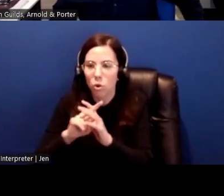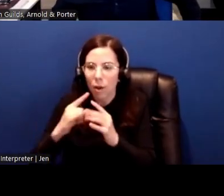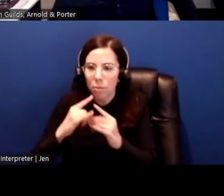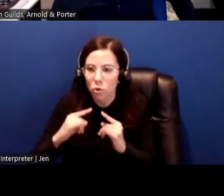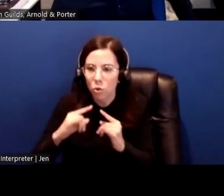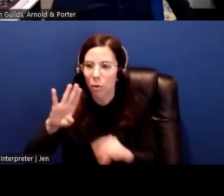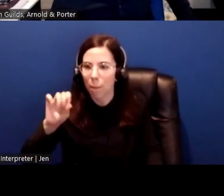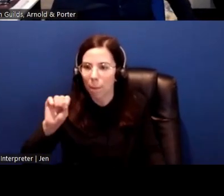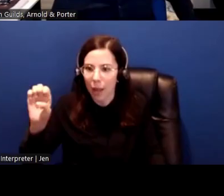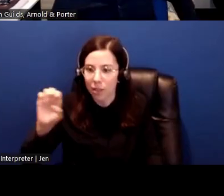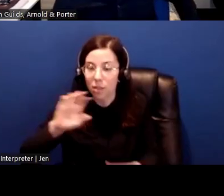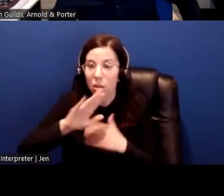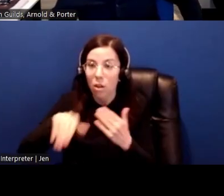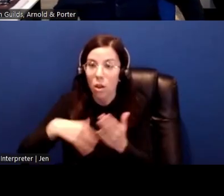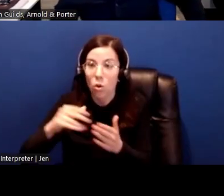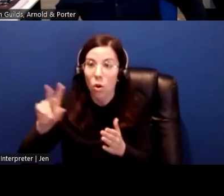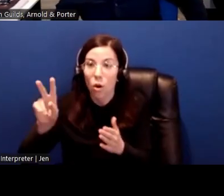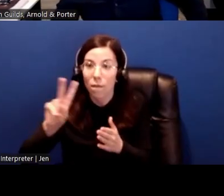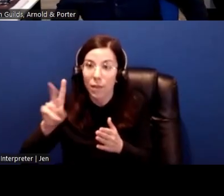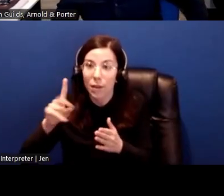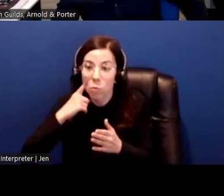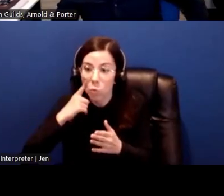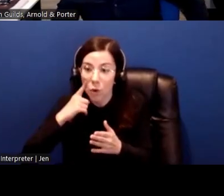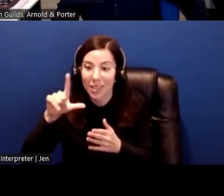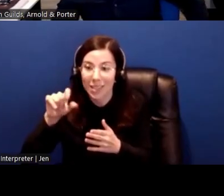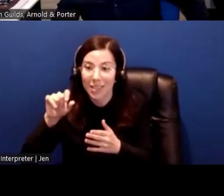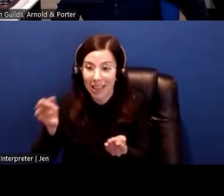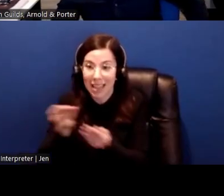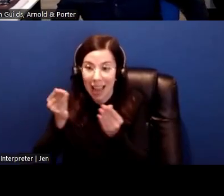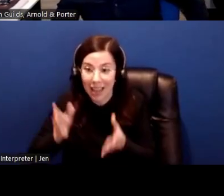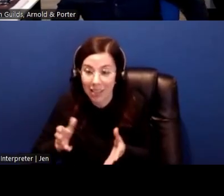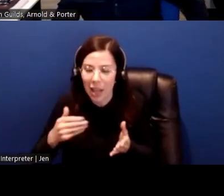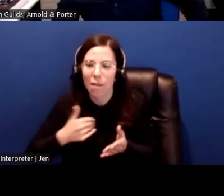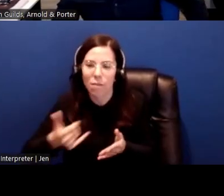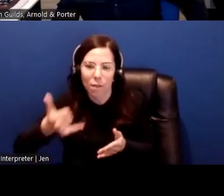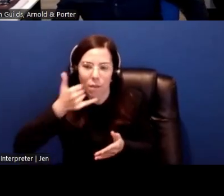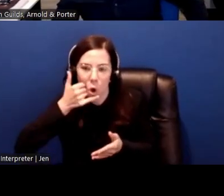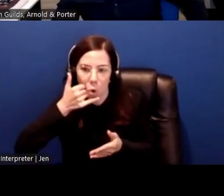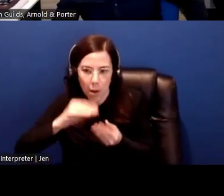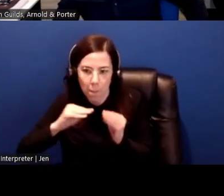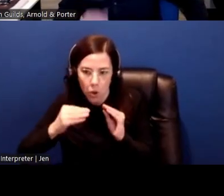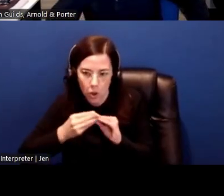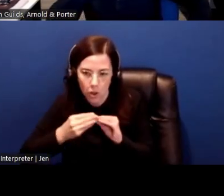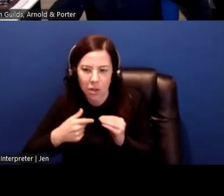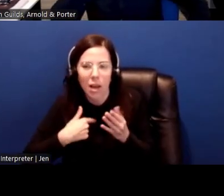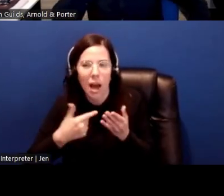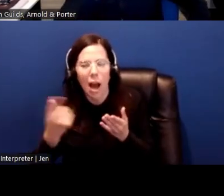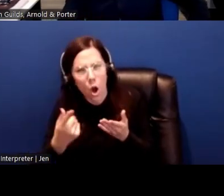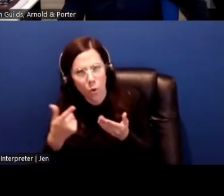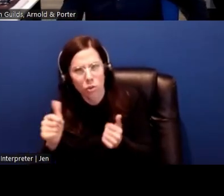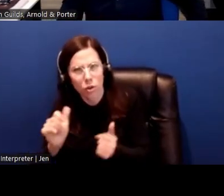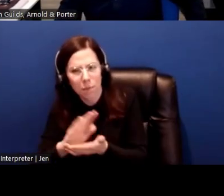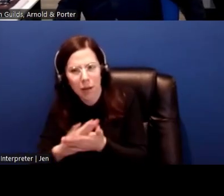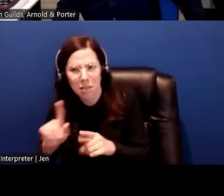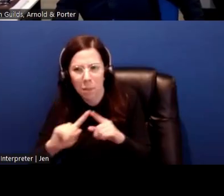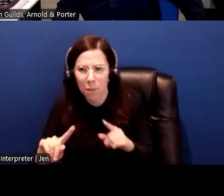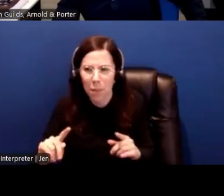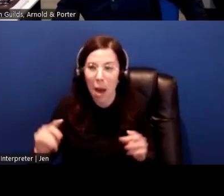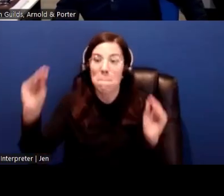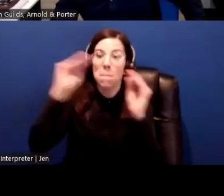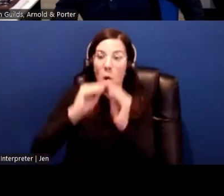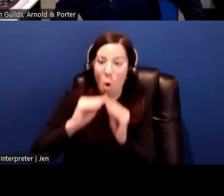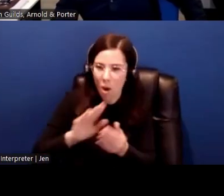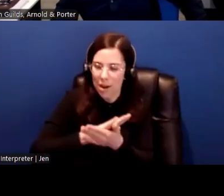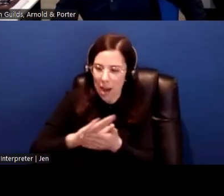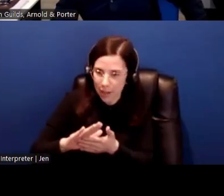have every victim witness liaison's number in my phone. I try to be as nice to them as I try to generally be nice, but I'm trying to be super nice to the victim